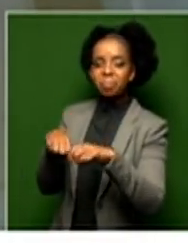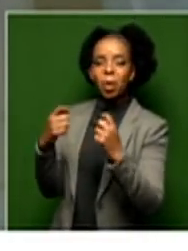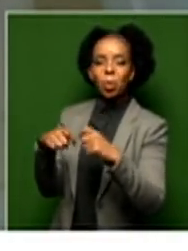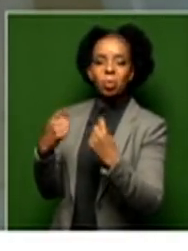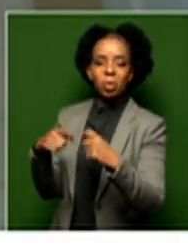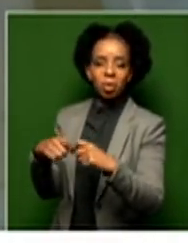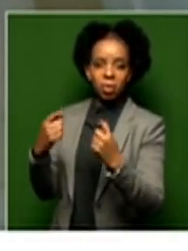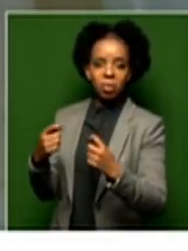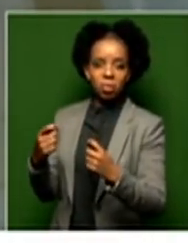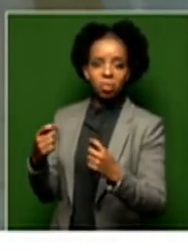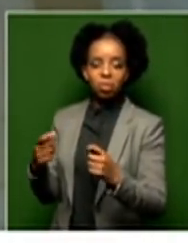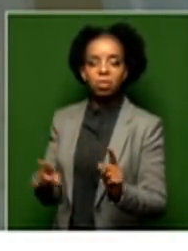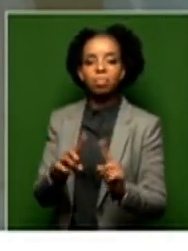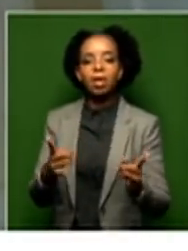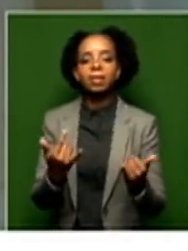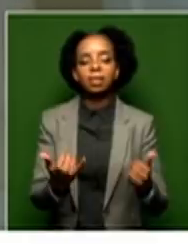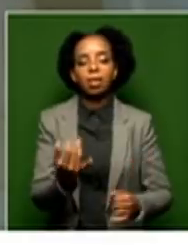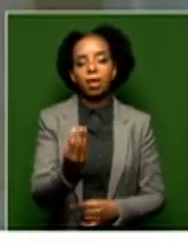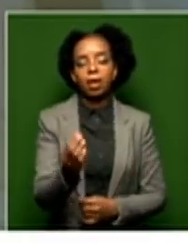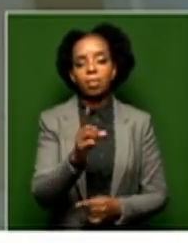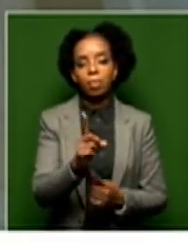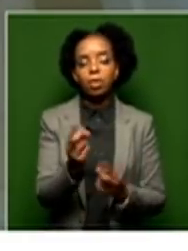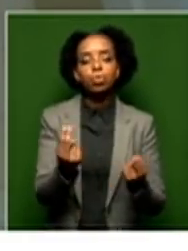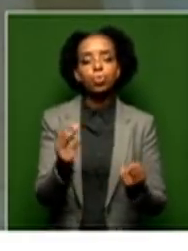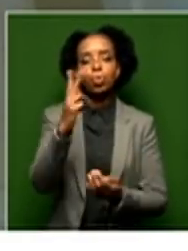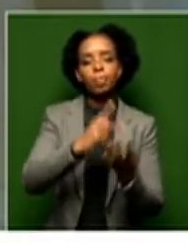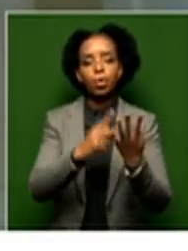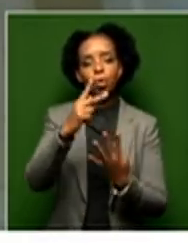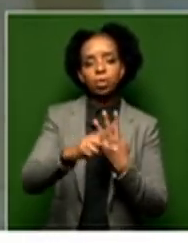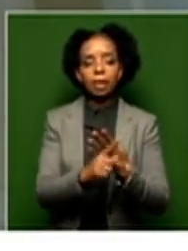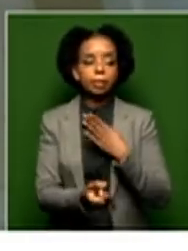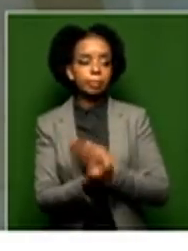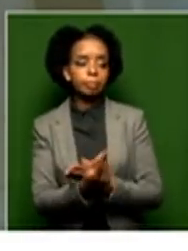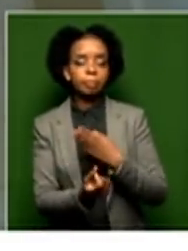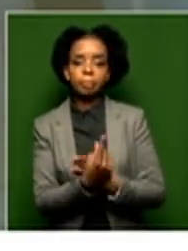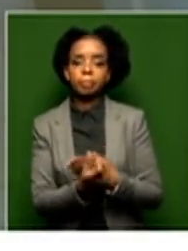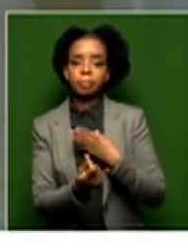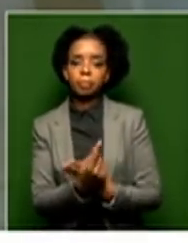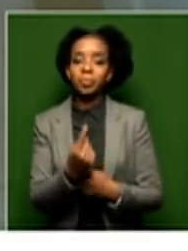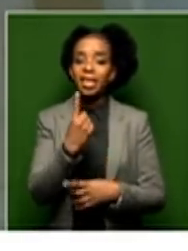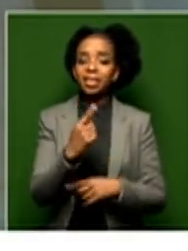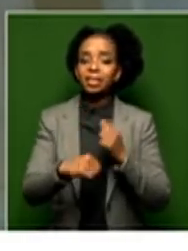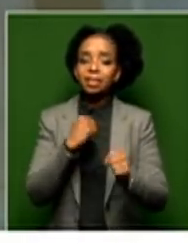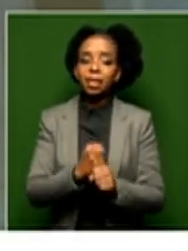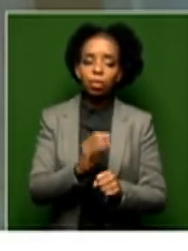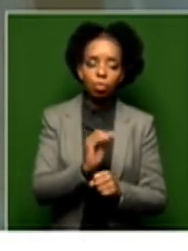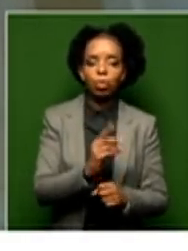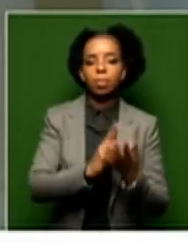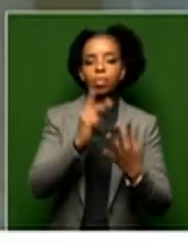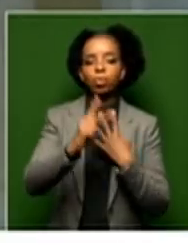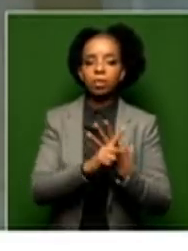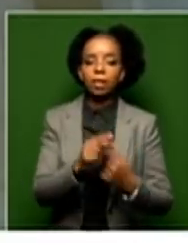we have a pipeline of new projects coming on stream every single year for the foreseeable